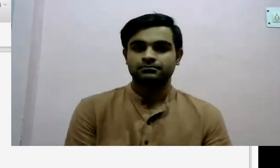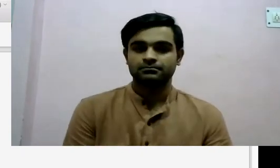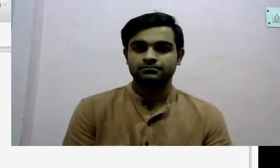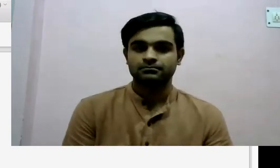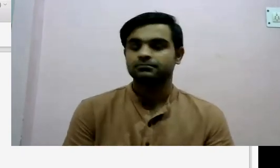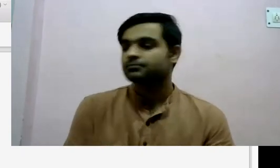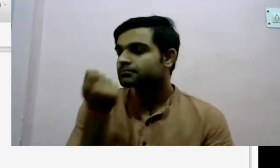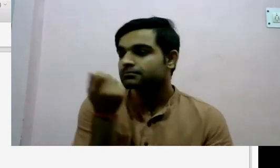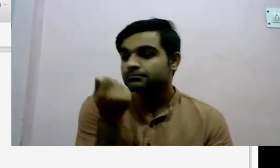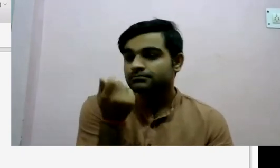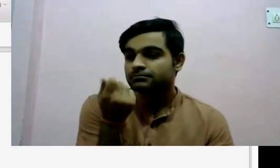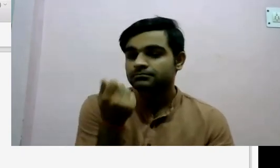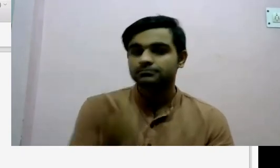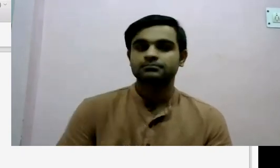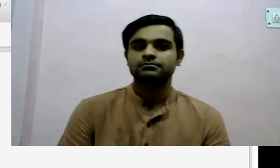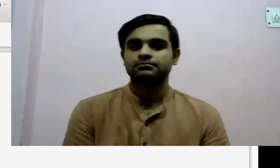Money.